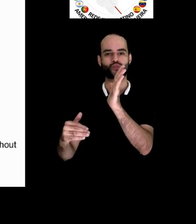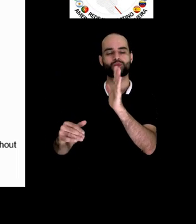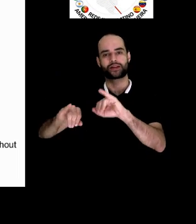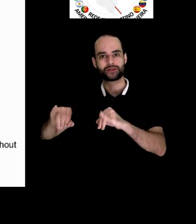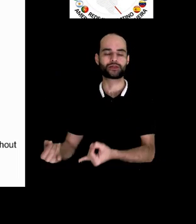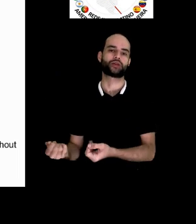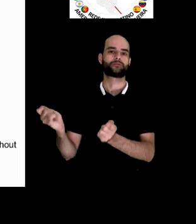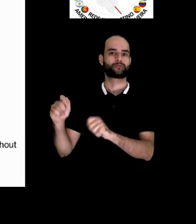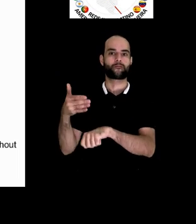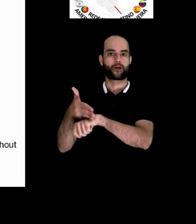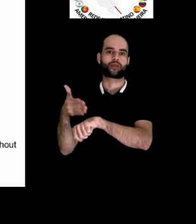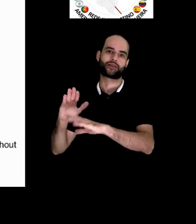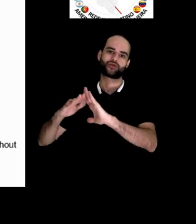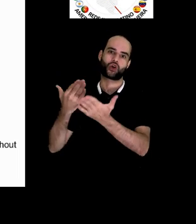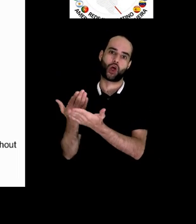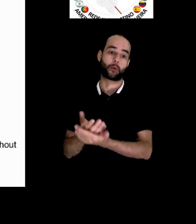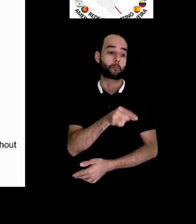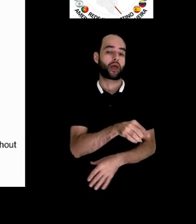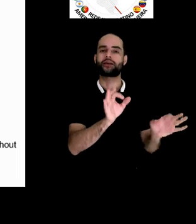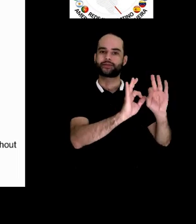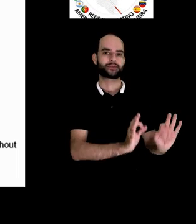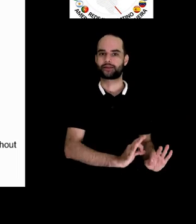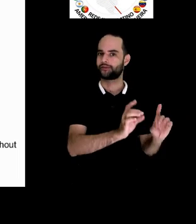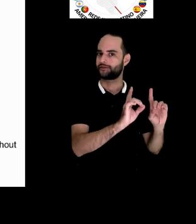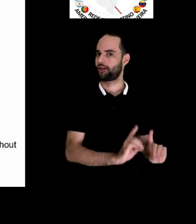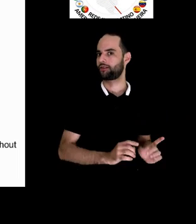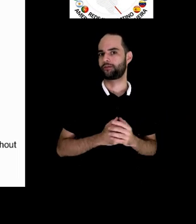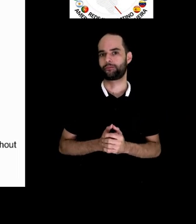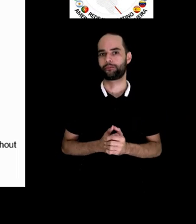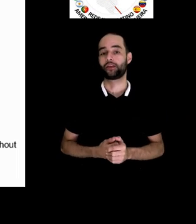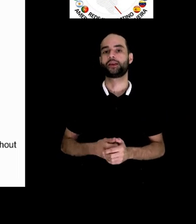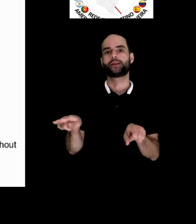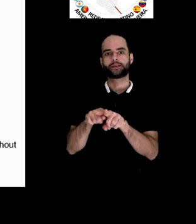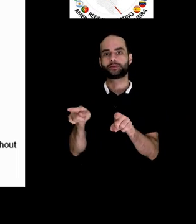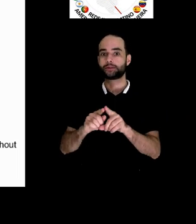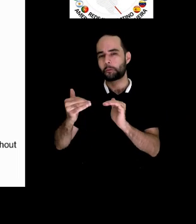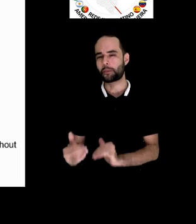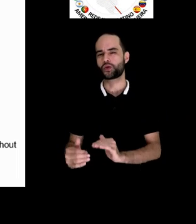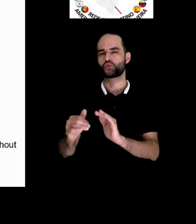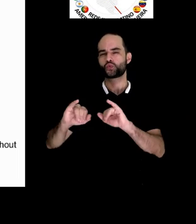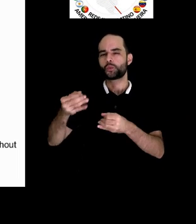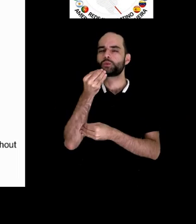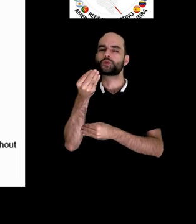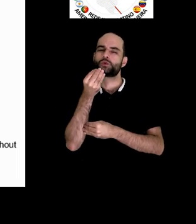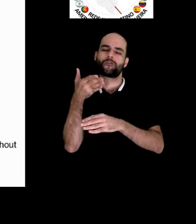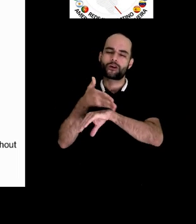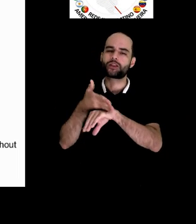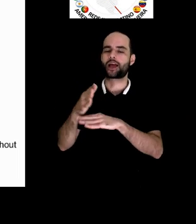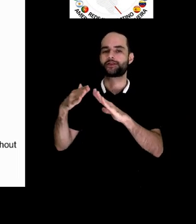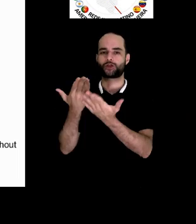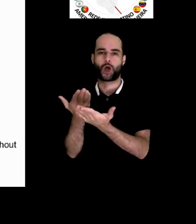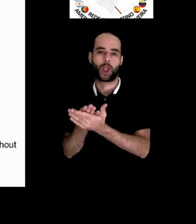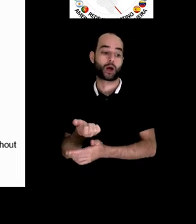Below is a graph. Vertically, the prevalence is written and the numbers in